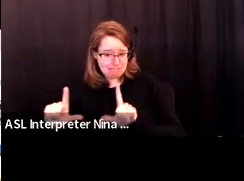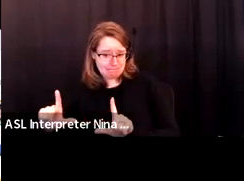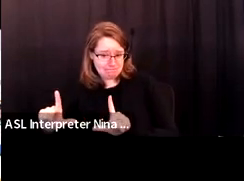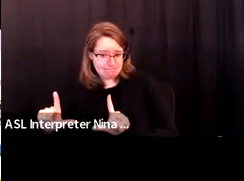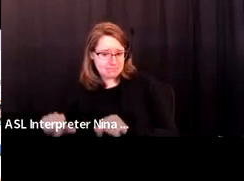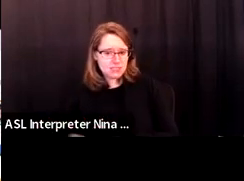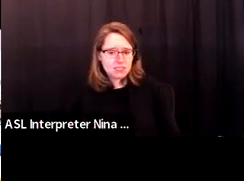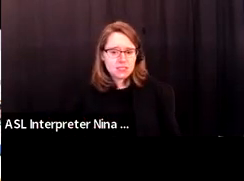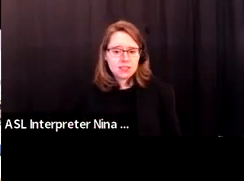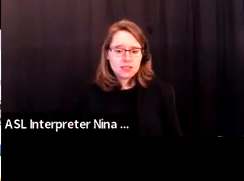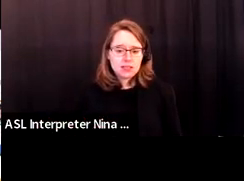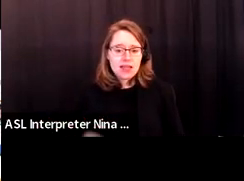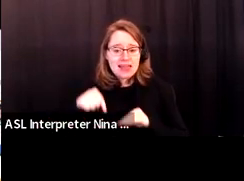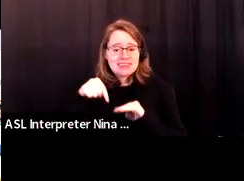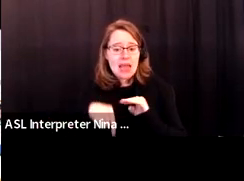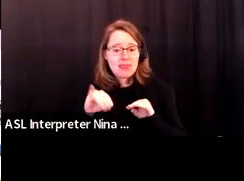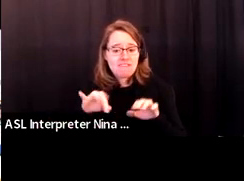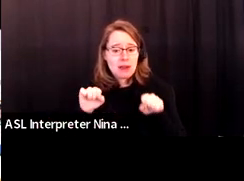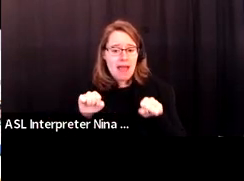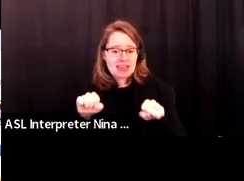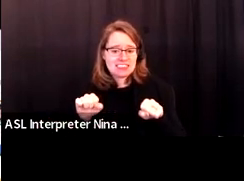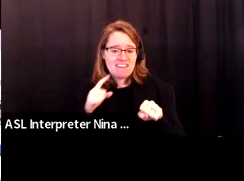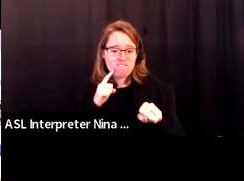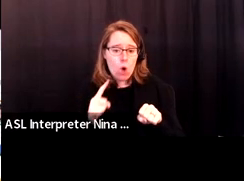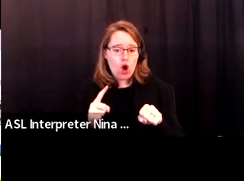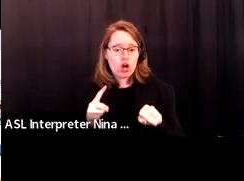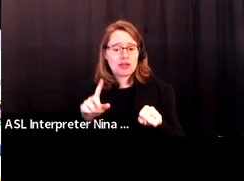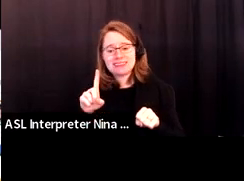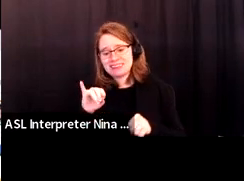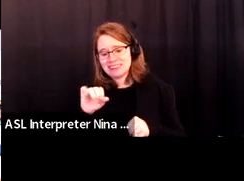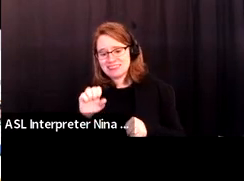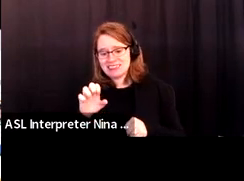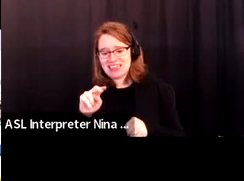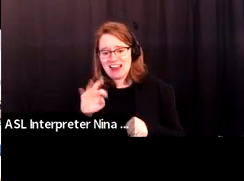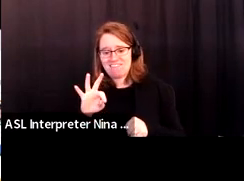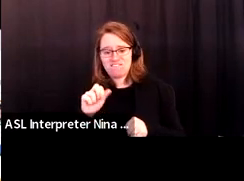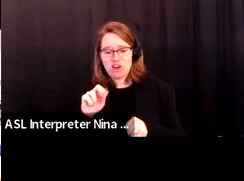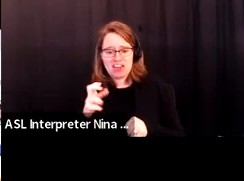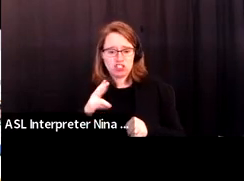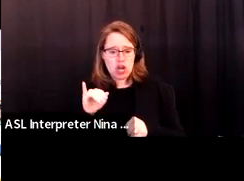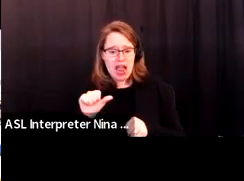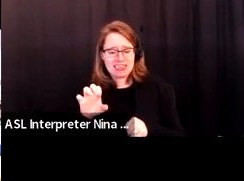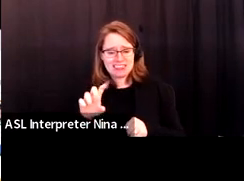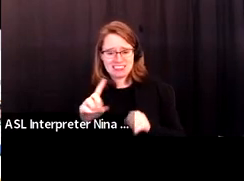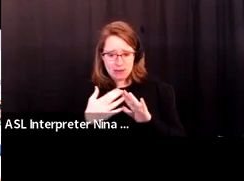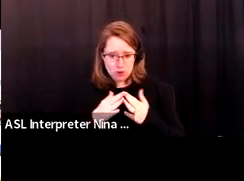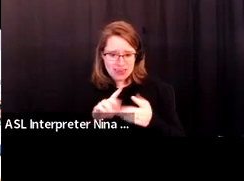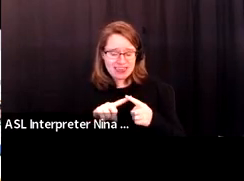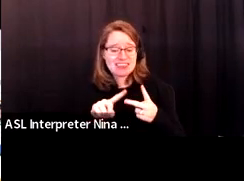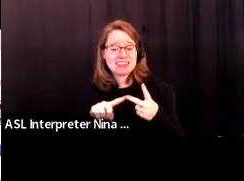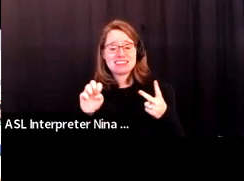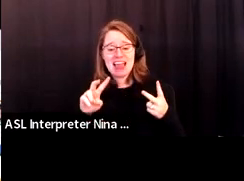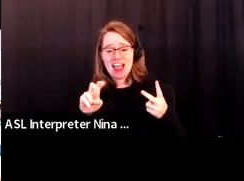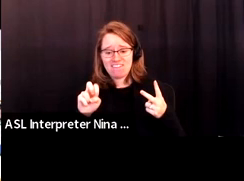corner? Depth of capacity exists within disenfranchised community, evergreen fund, sustained investment by state, intentional